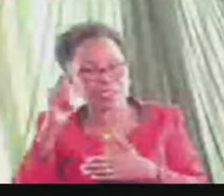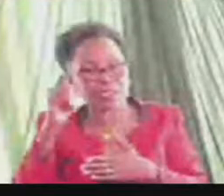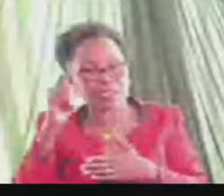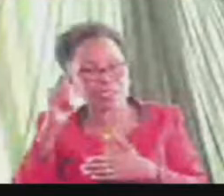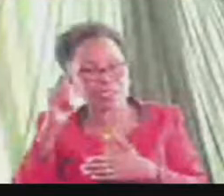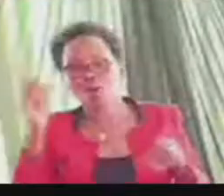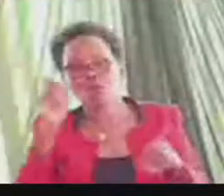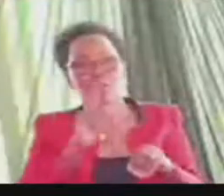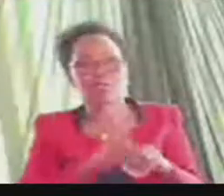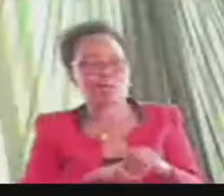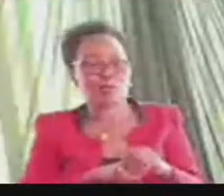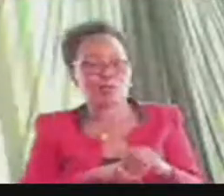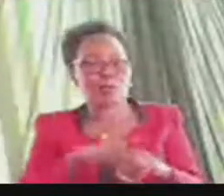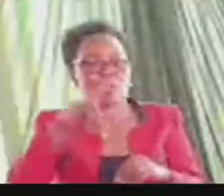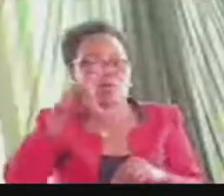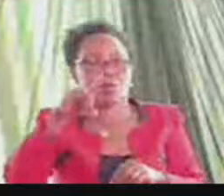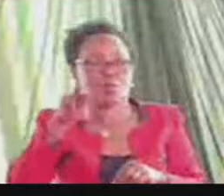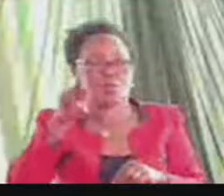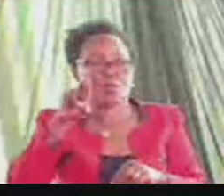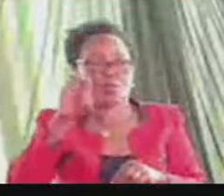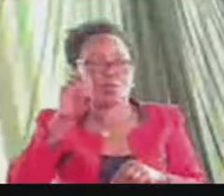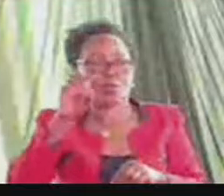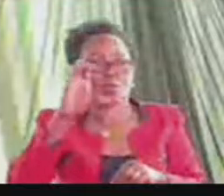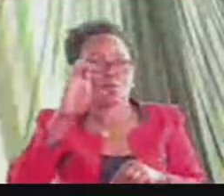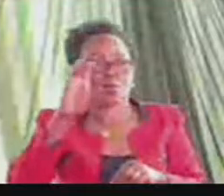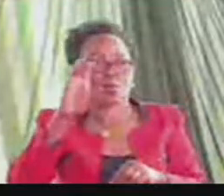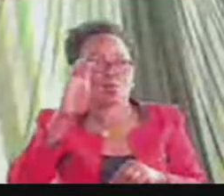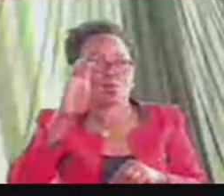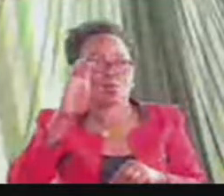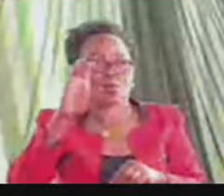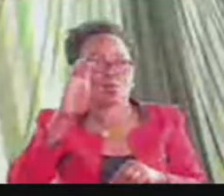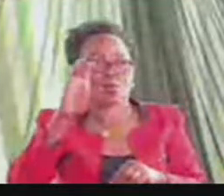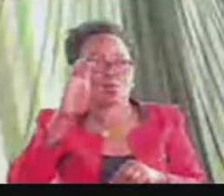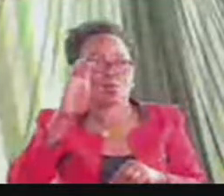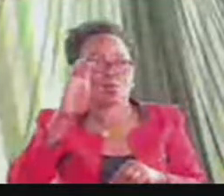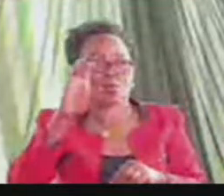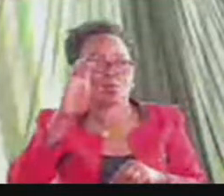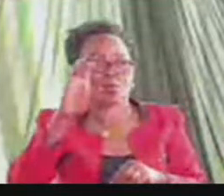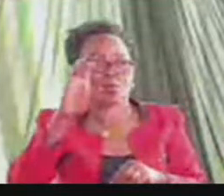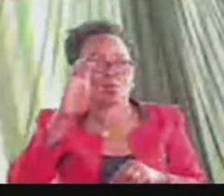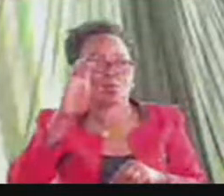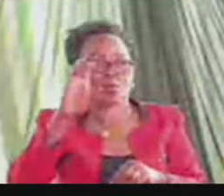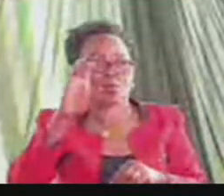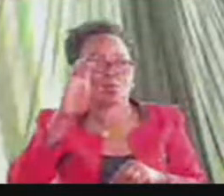The procurement process is very long, and the